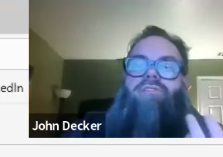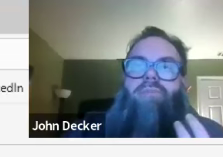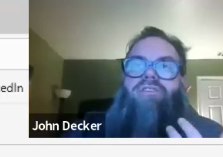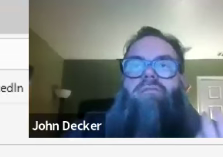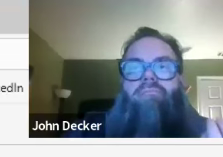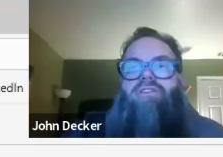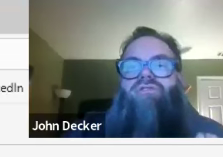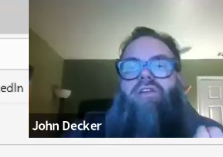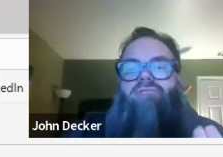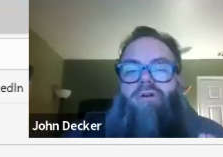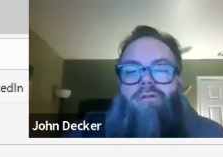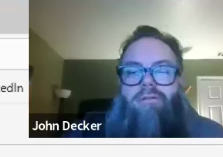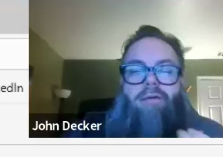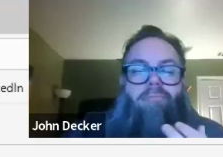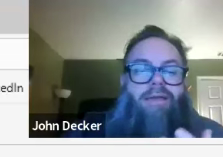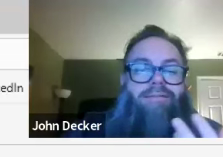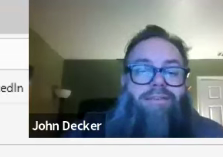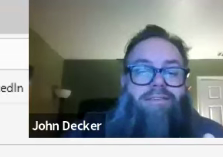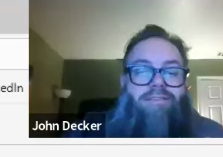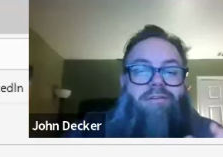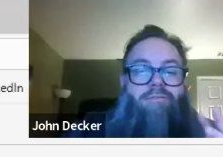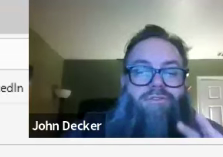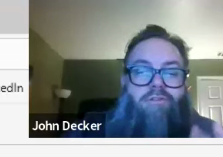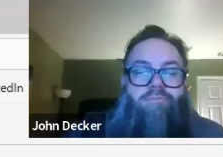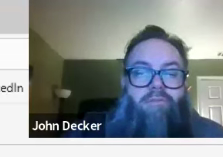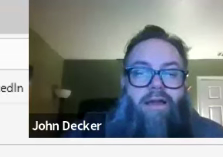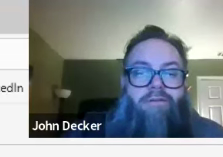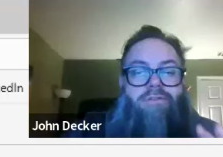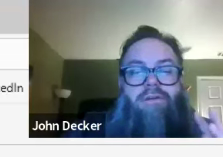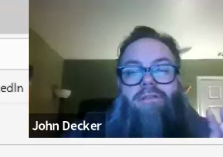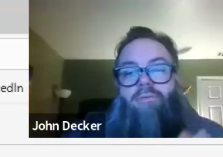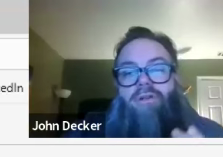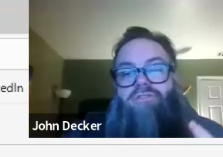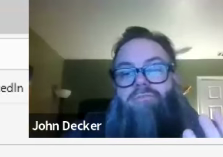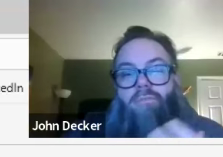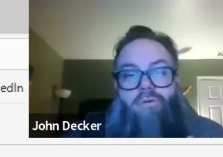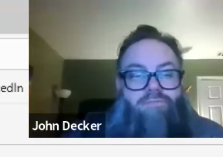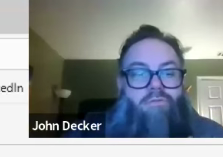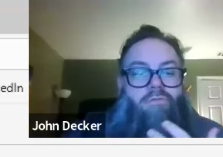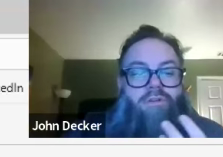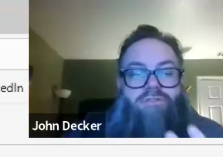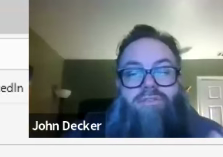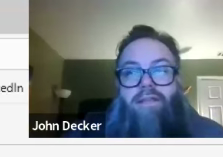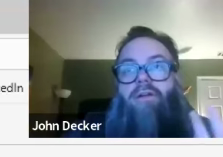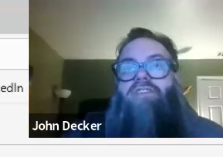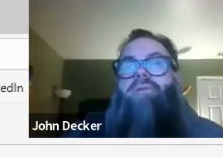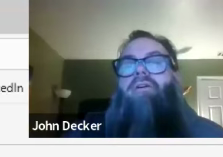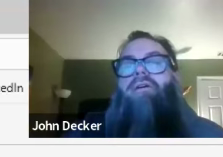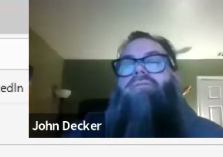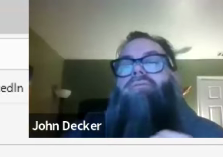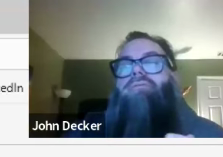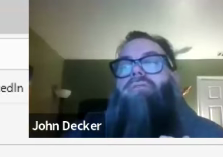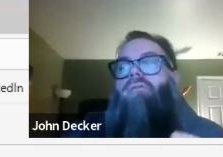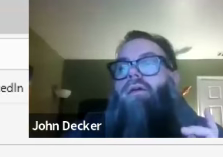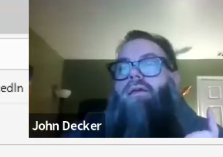to remove as much administrative burden that may exist for service providers that want to serve multiple regional center